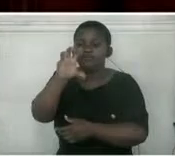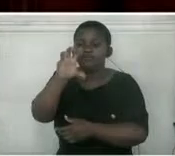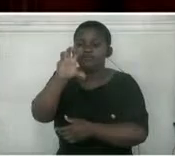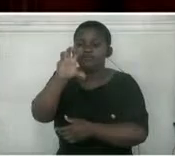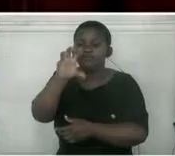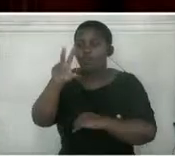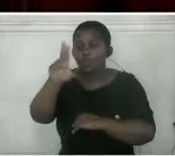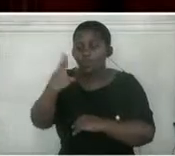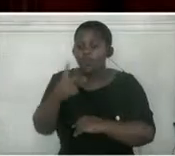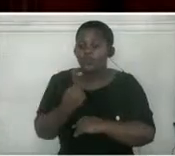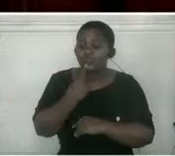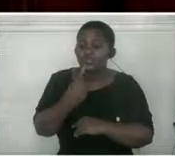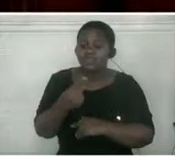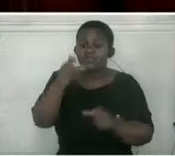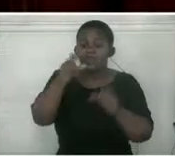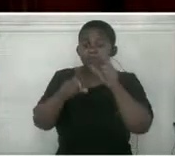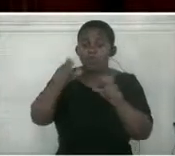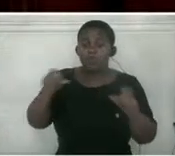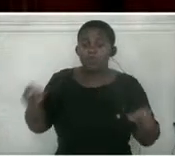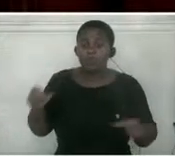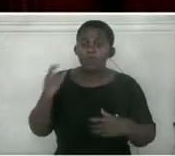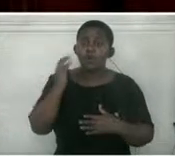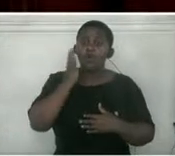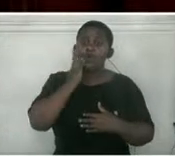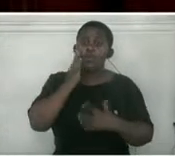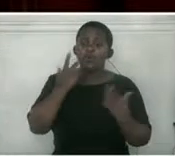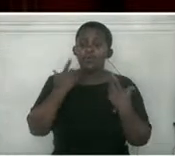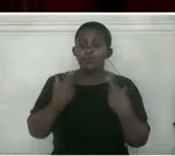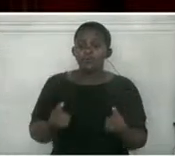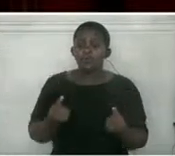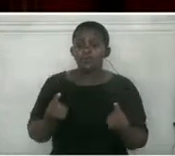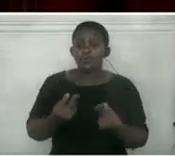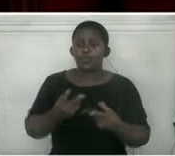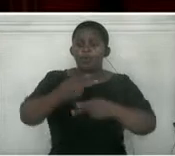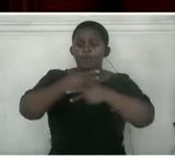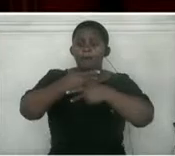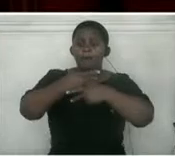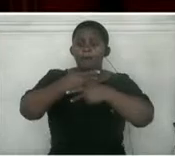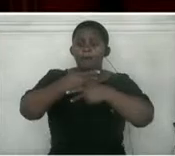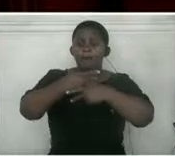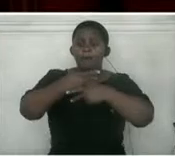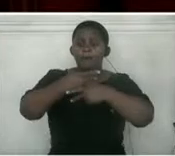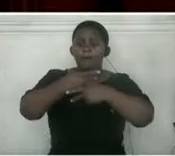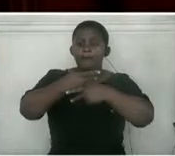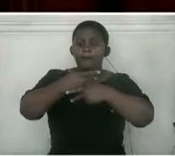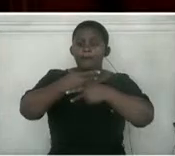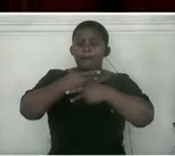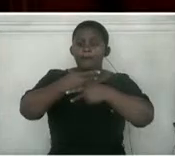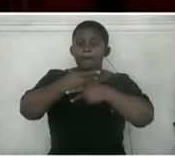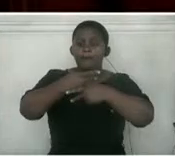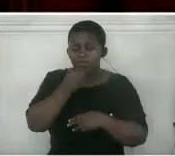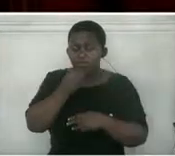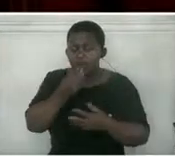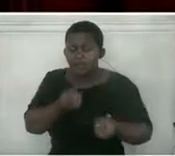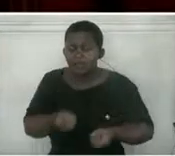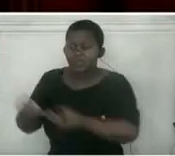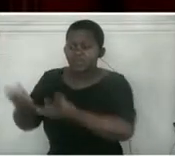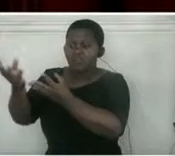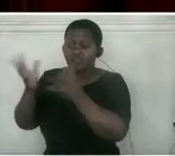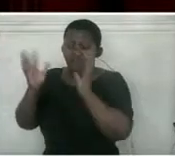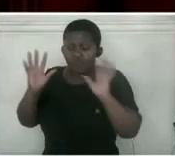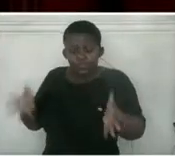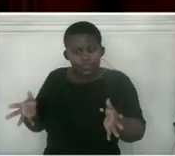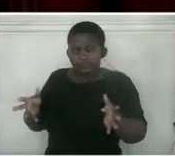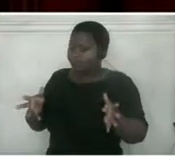So sithi abantu bakithi angathi umasebenze bakhiqiza ukudla kuhambe kunjalo.